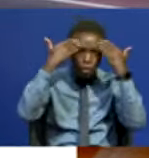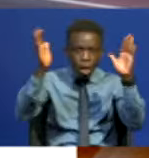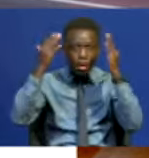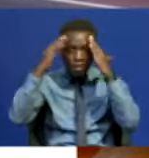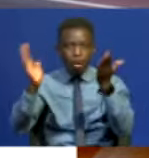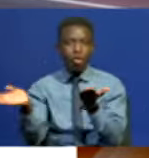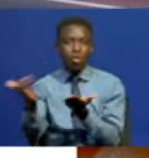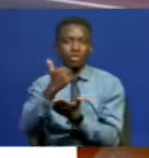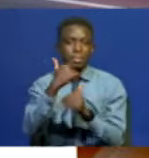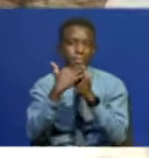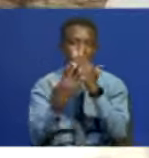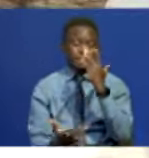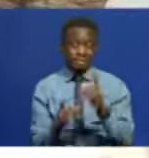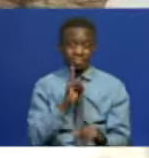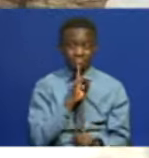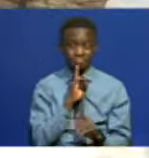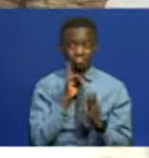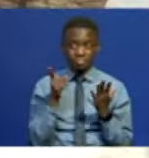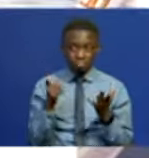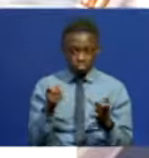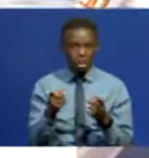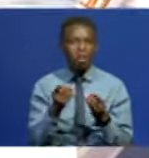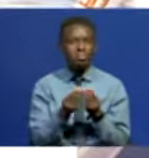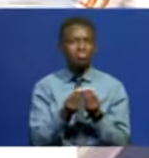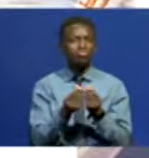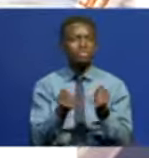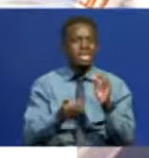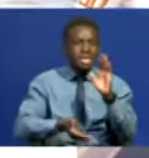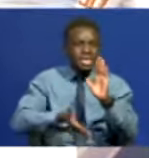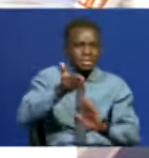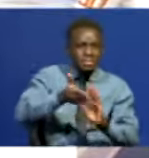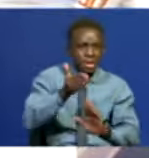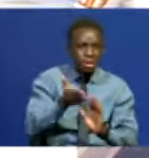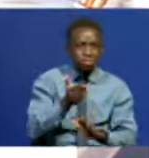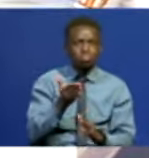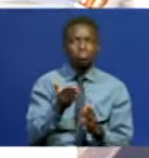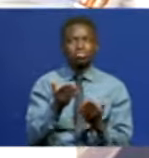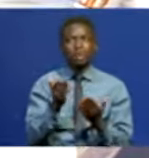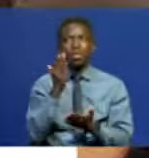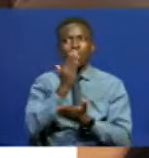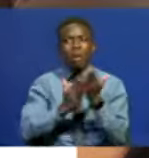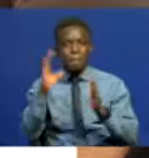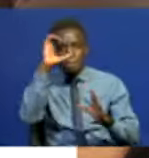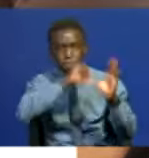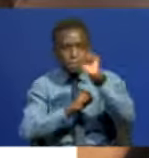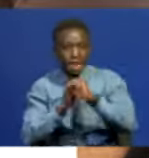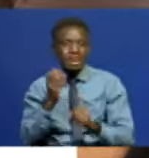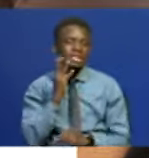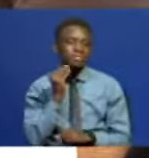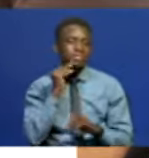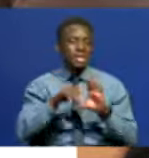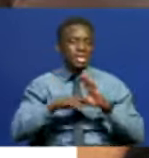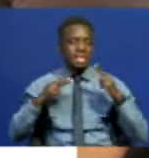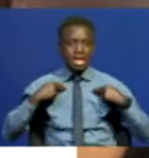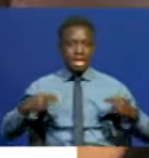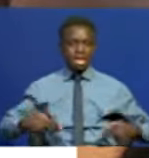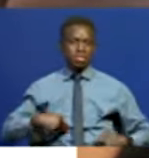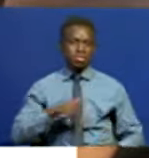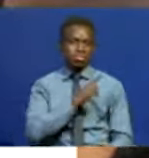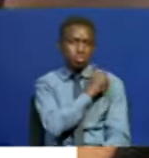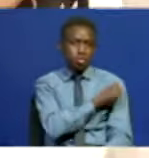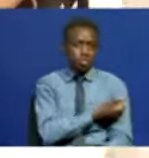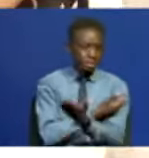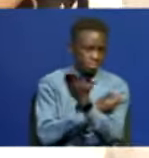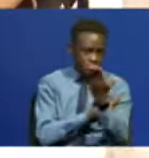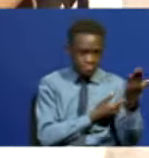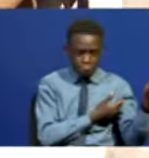safe and compatible blood will address the immediate and urgent shortages experienced in healthcare facilities and hospitals amid calls